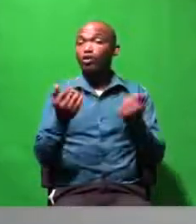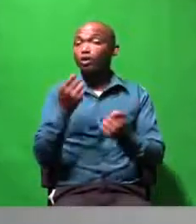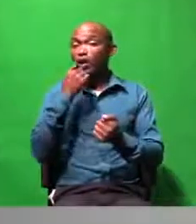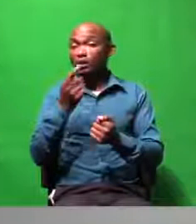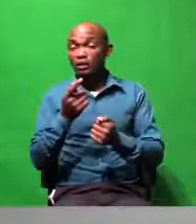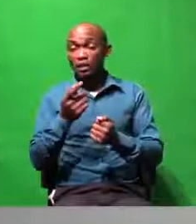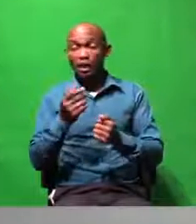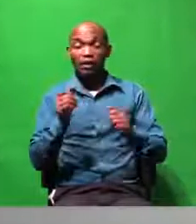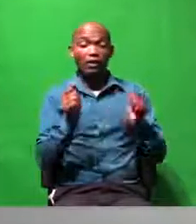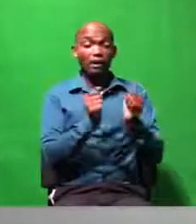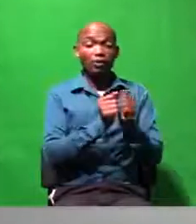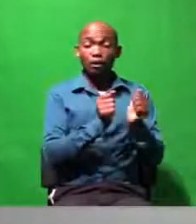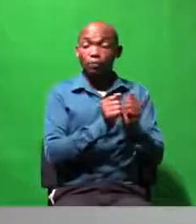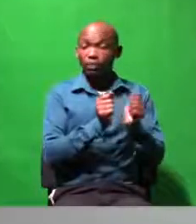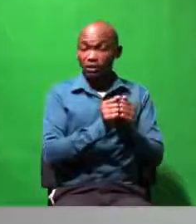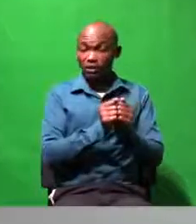the equipment